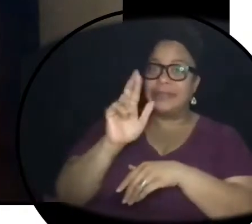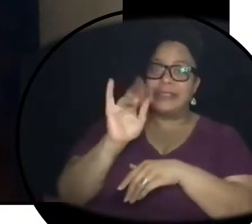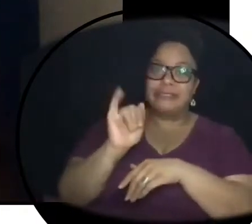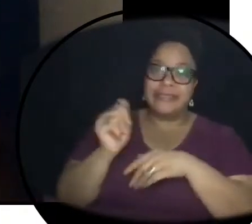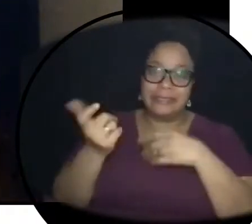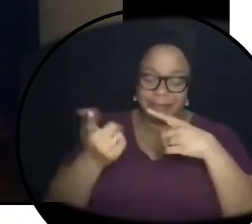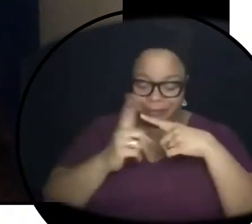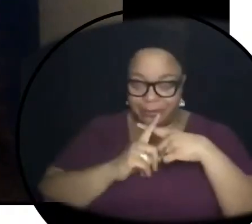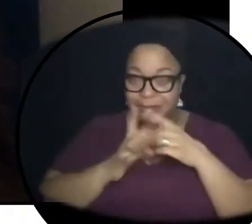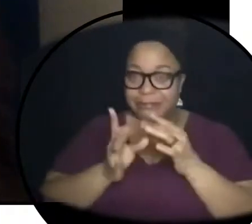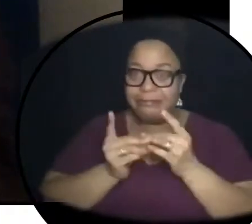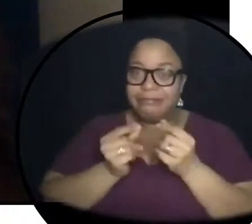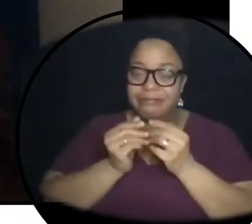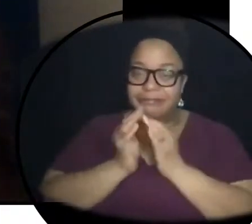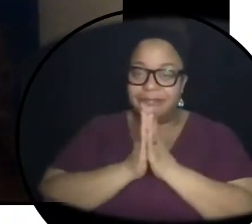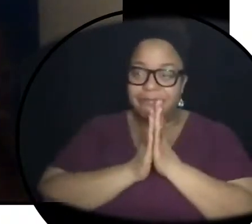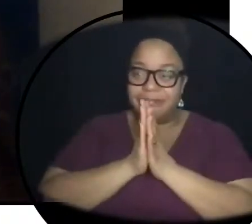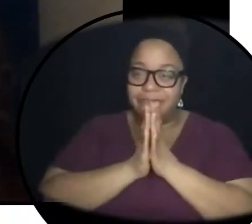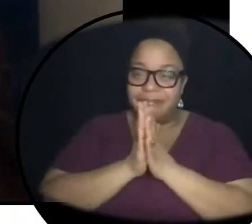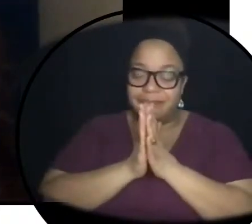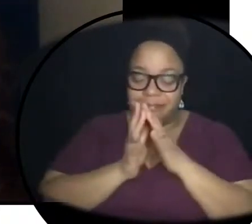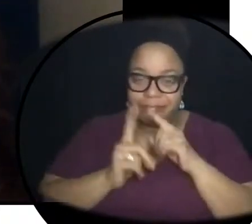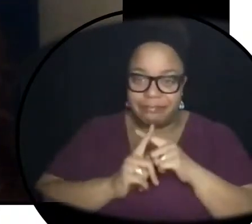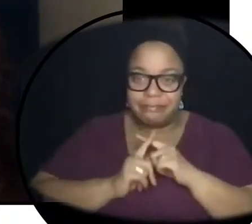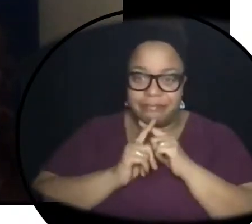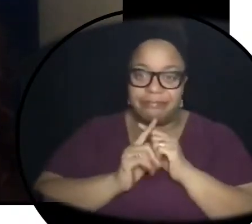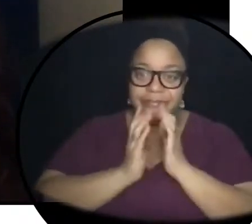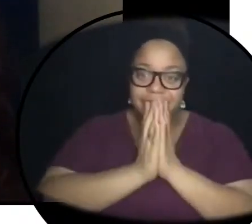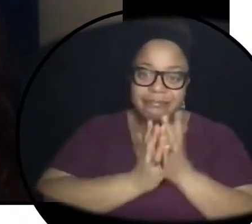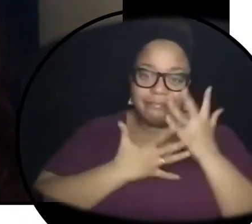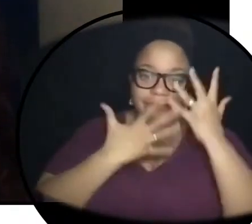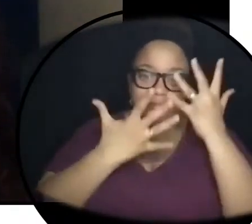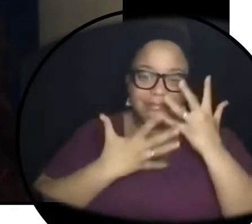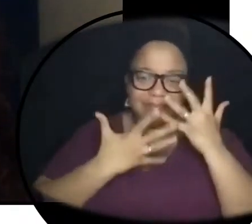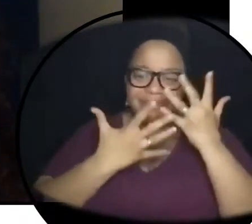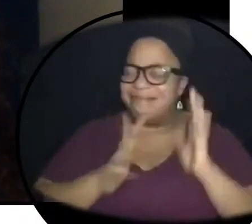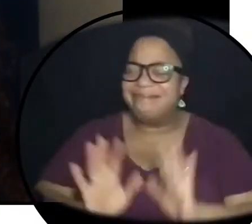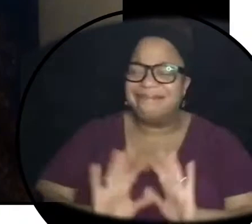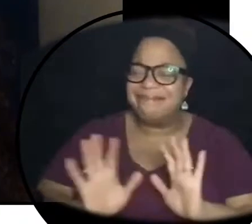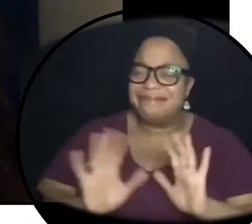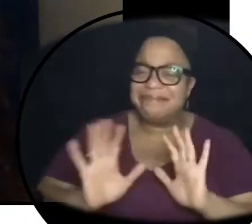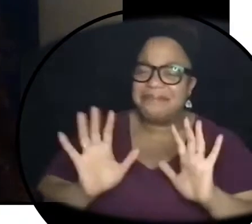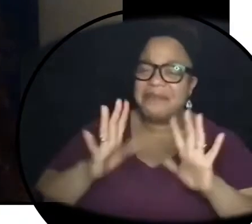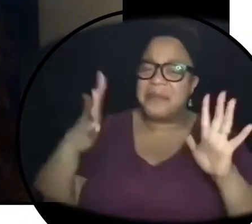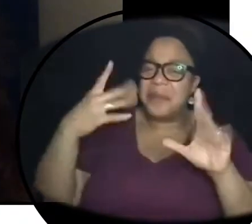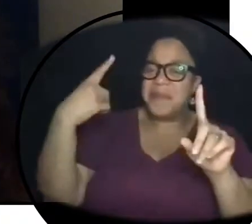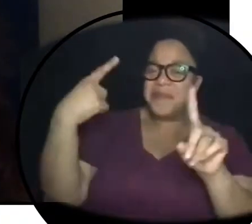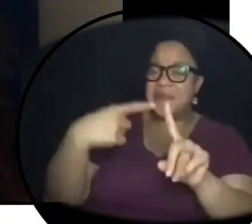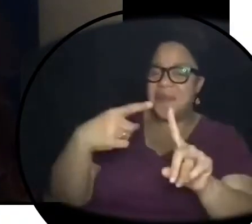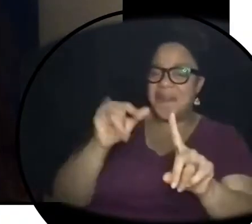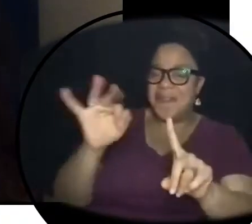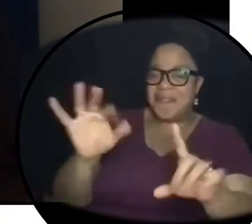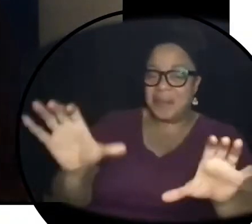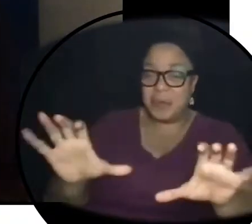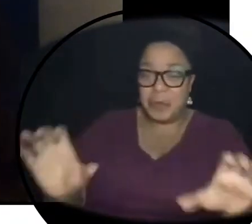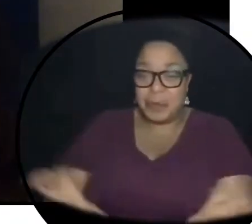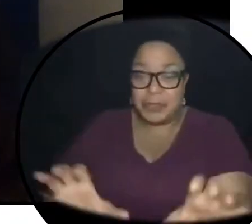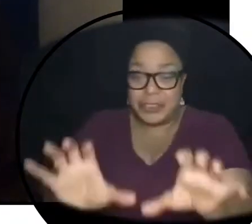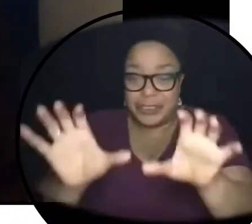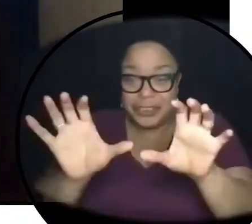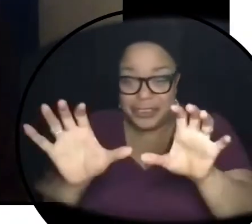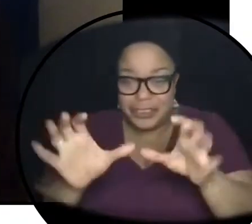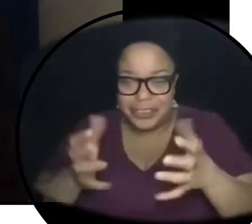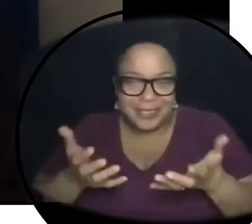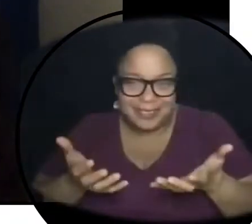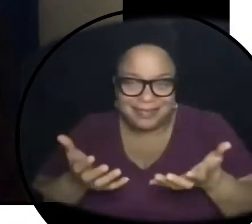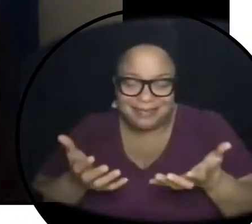choosing to create, not the one that we are inheriting it, it has everything to do with community and with transnational community,